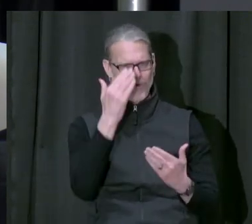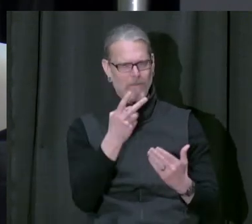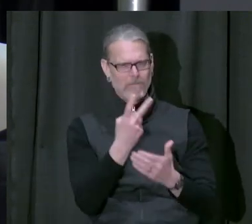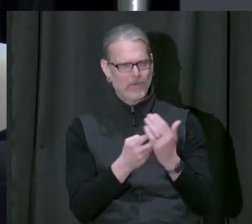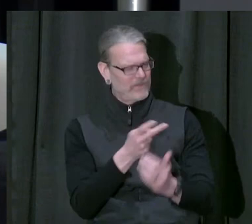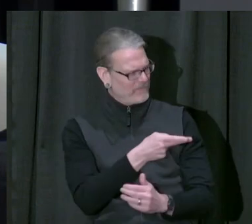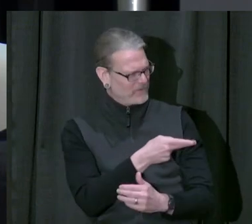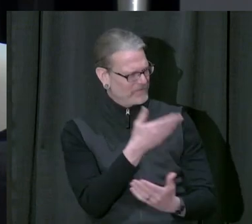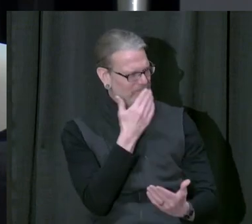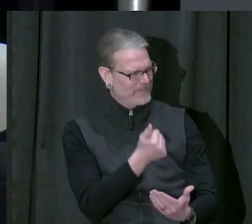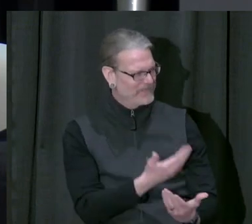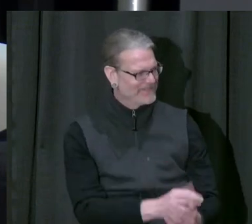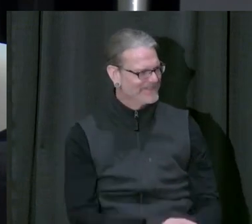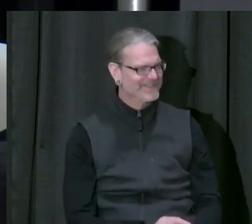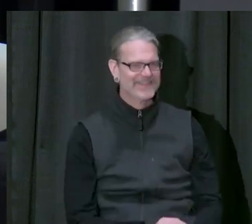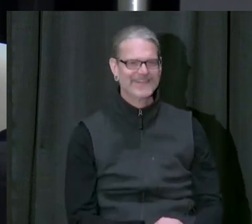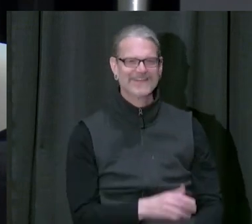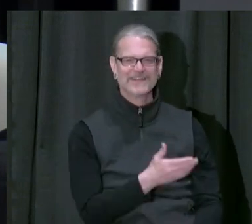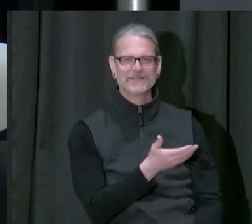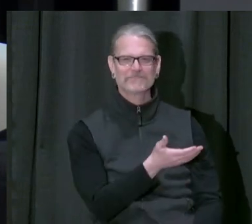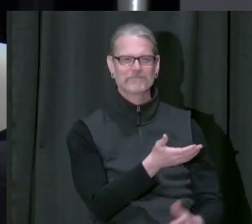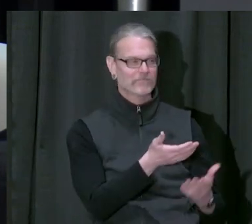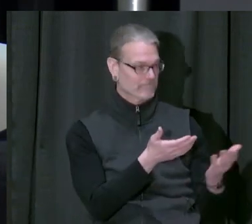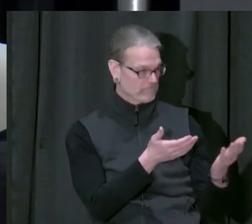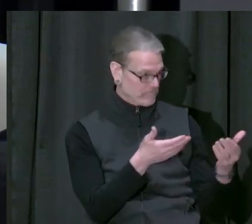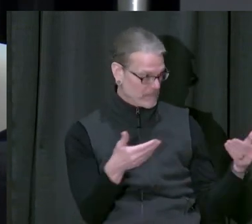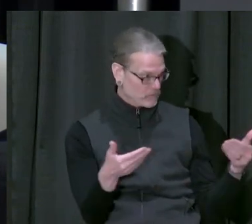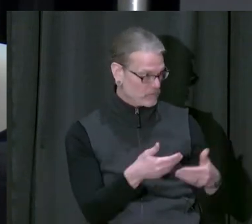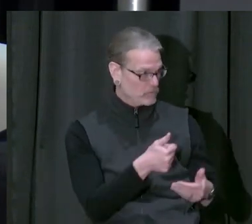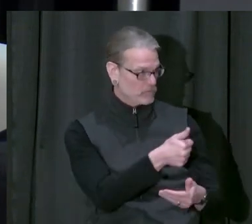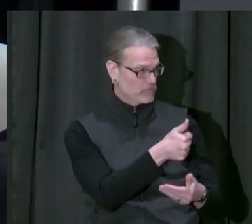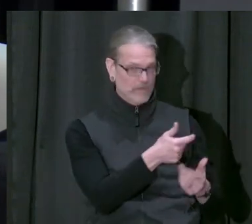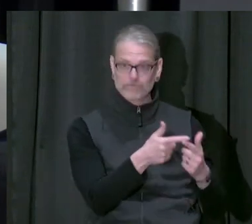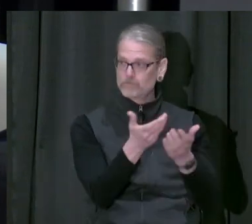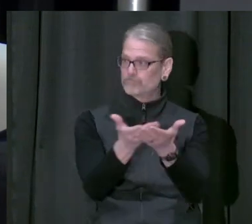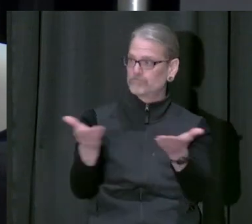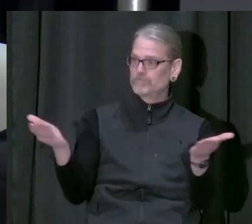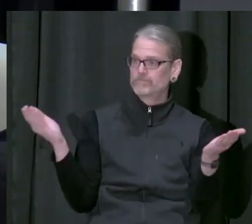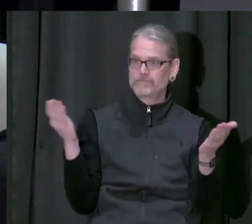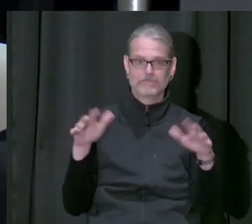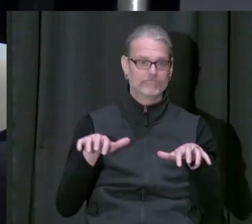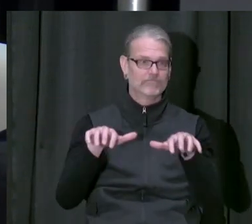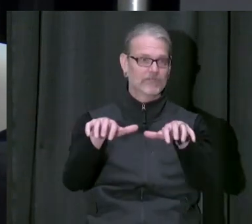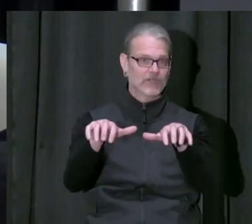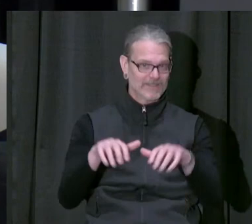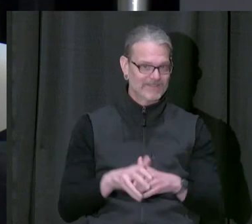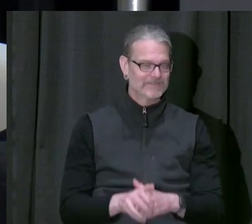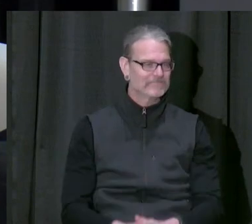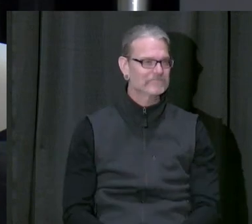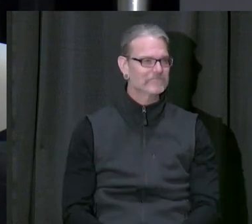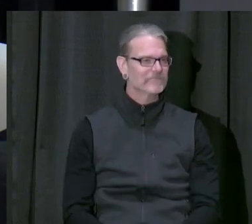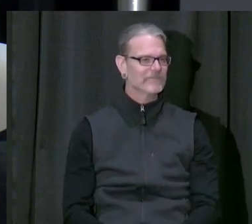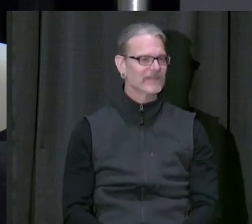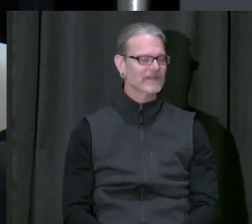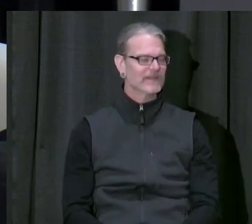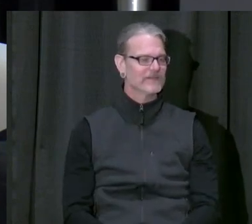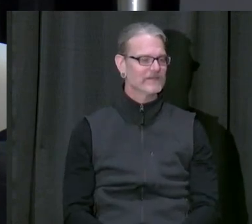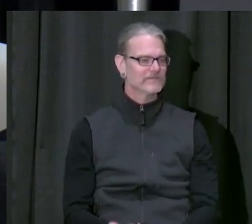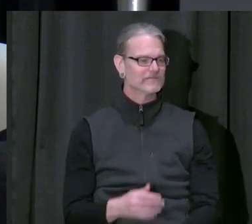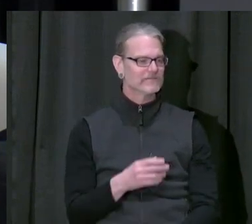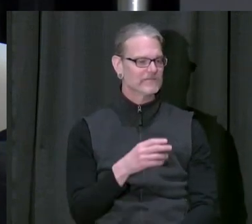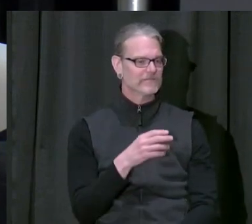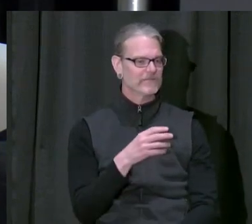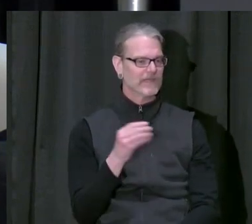of you a little bit better and have you introduce yourselves to our audience, our listeners. And